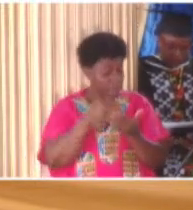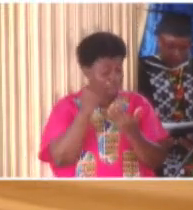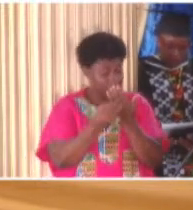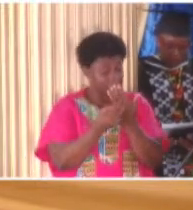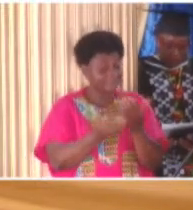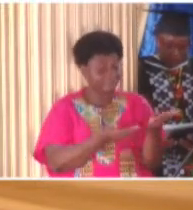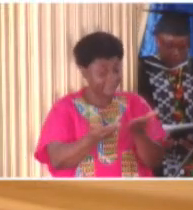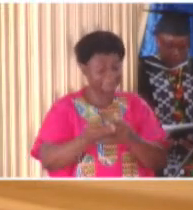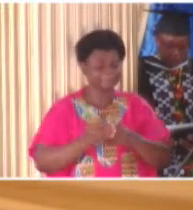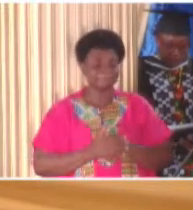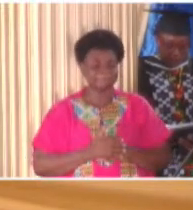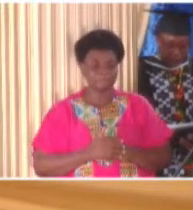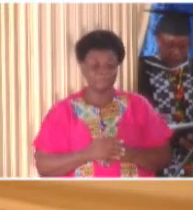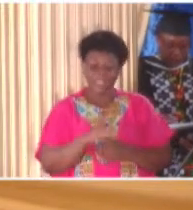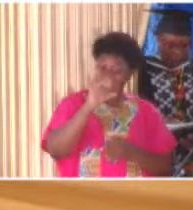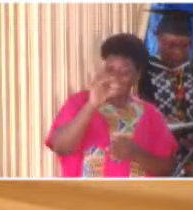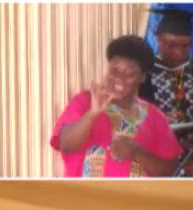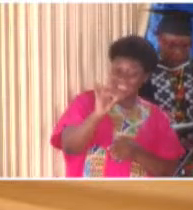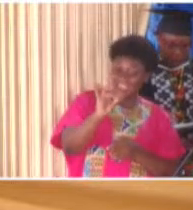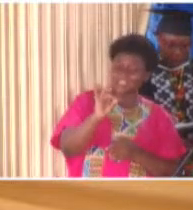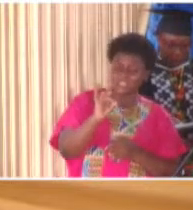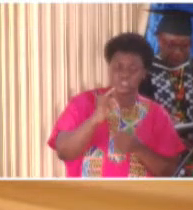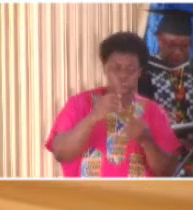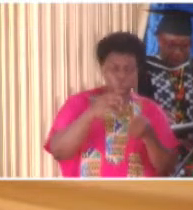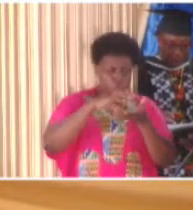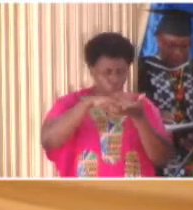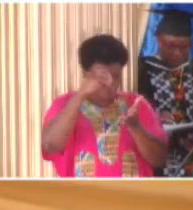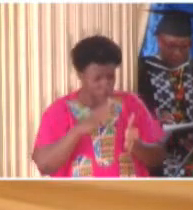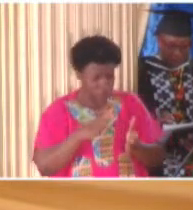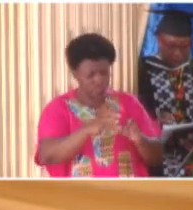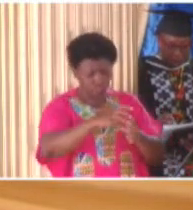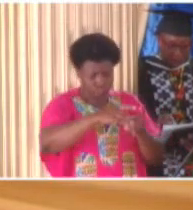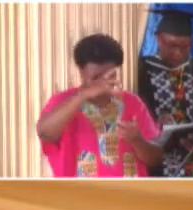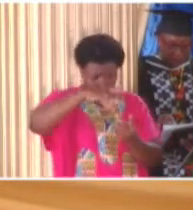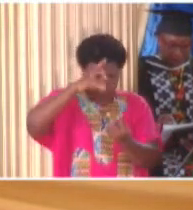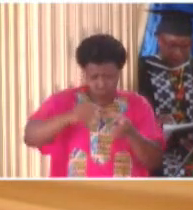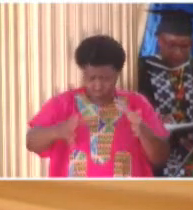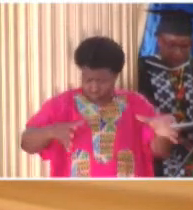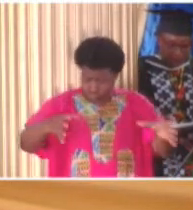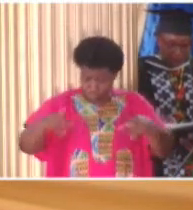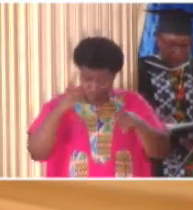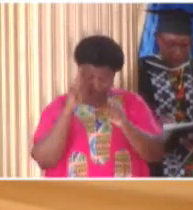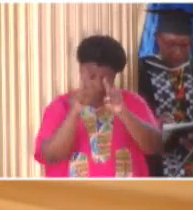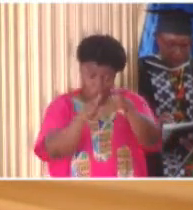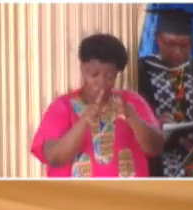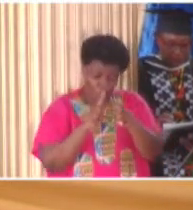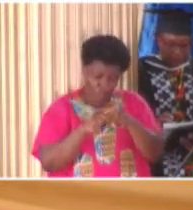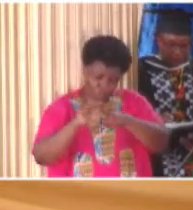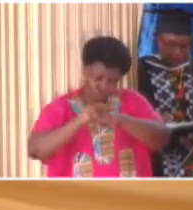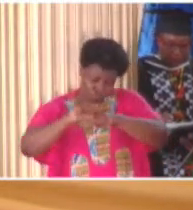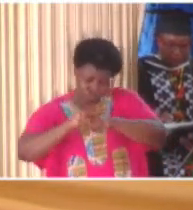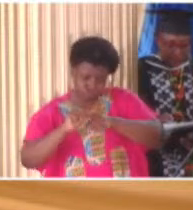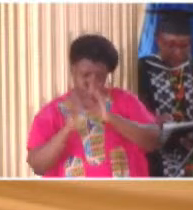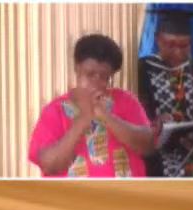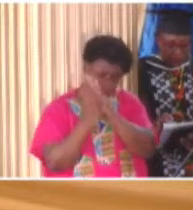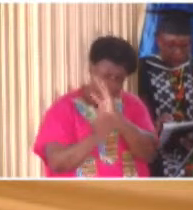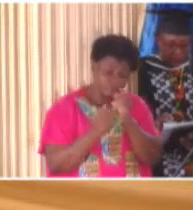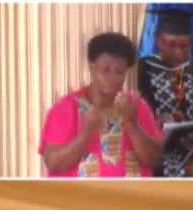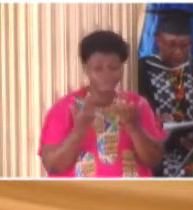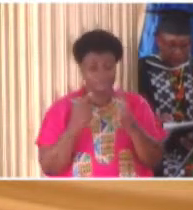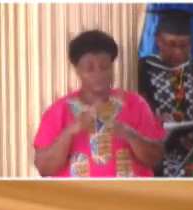8 students were selected to undergo intensive training in art as a business, equipping them with skills to make their